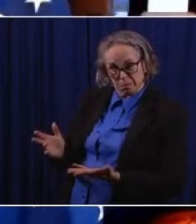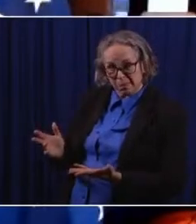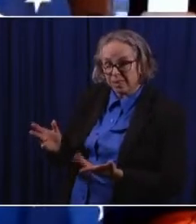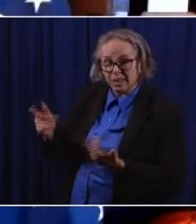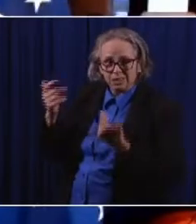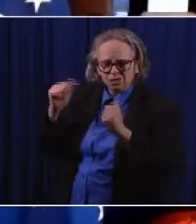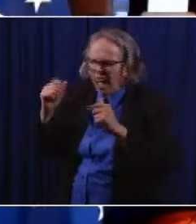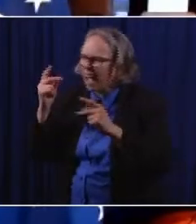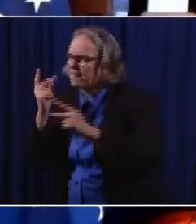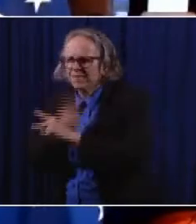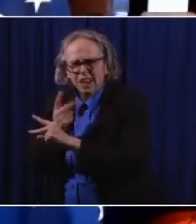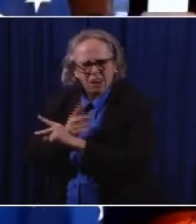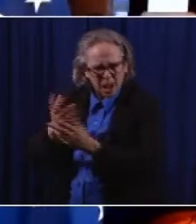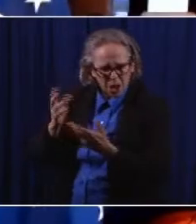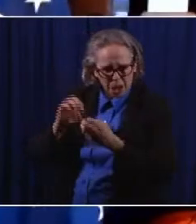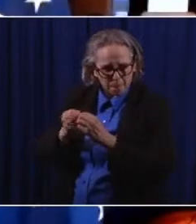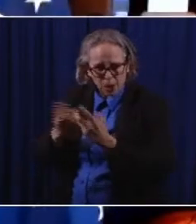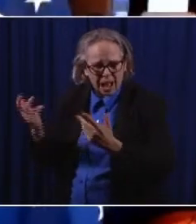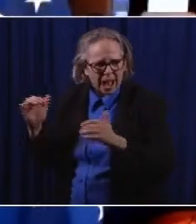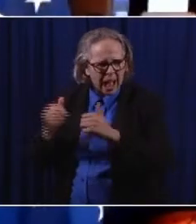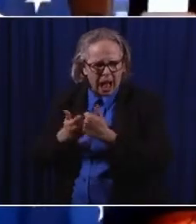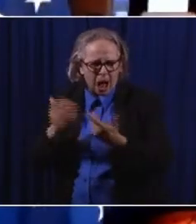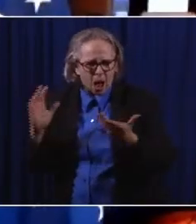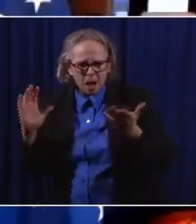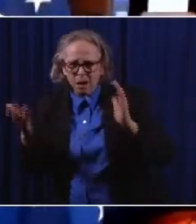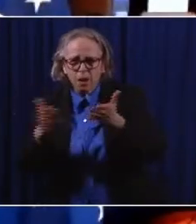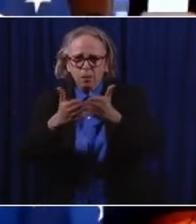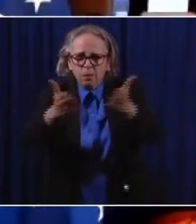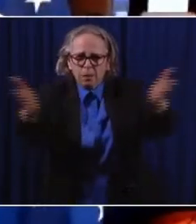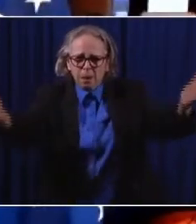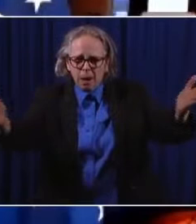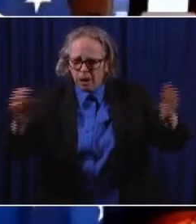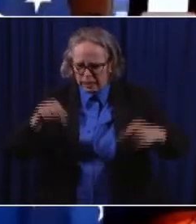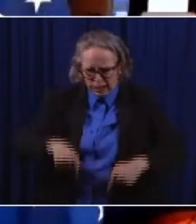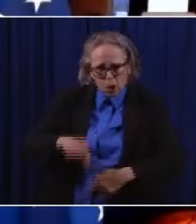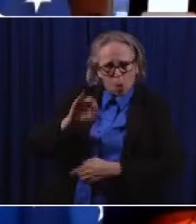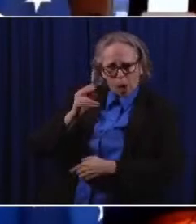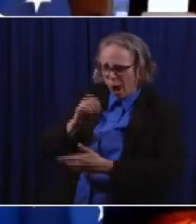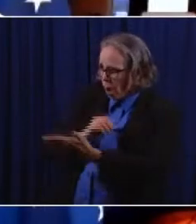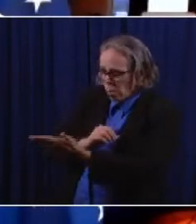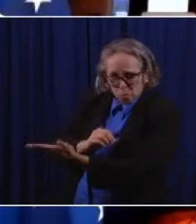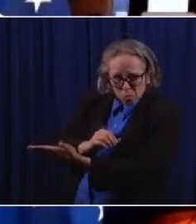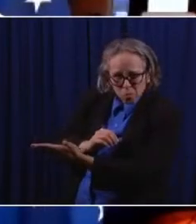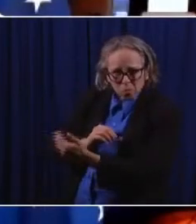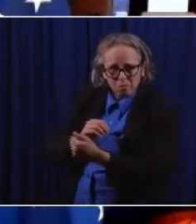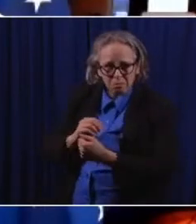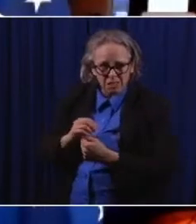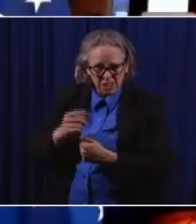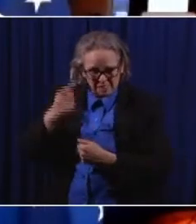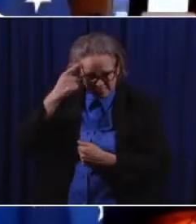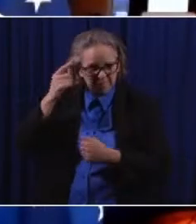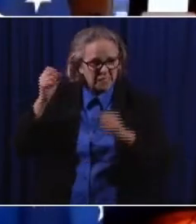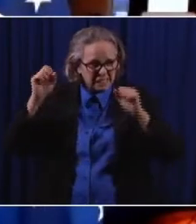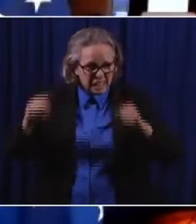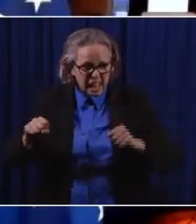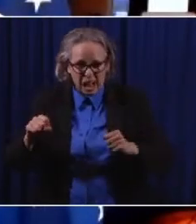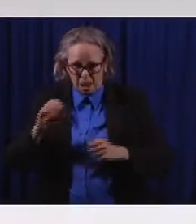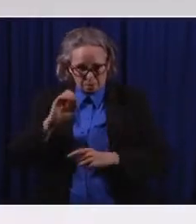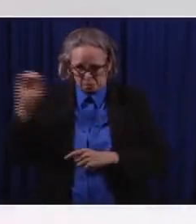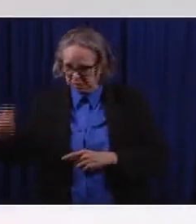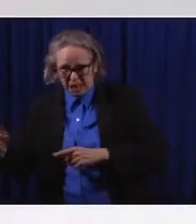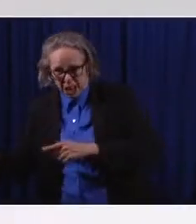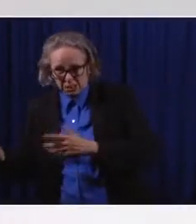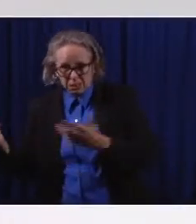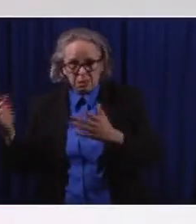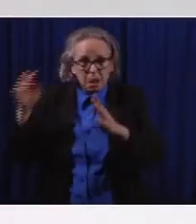out, how many people can we estimate in Ohio may have had the virus already or currently do? Yeah,